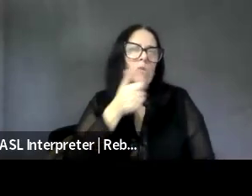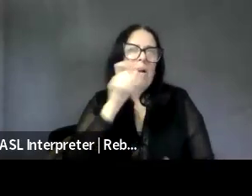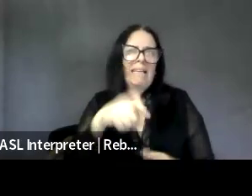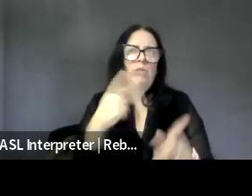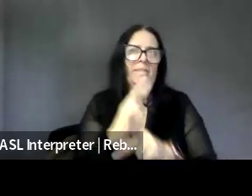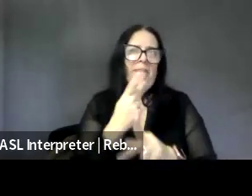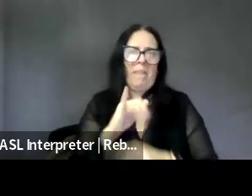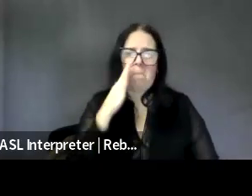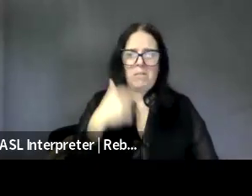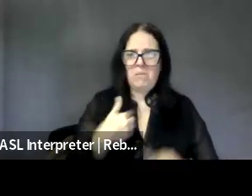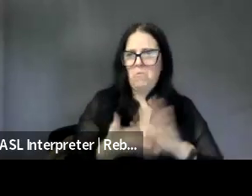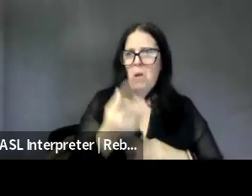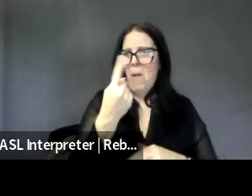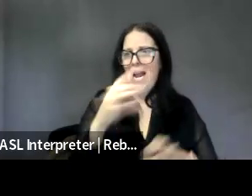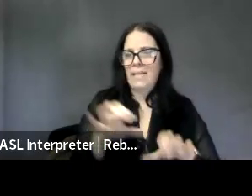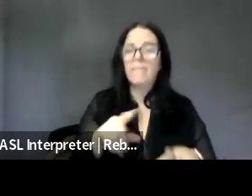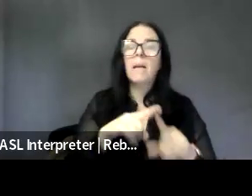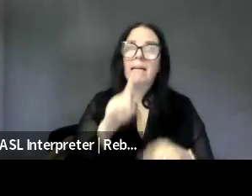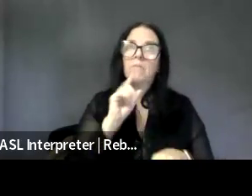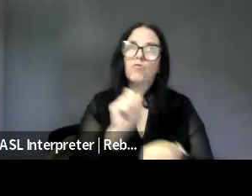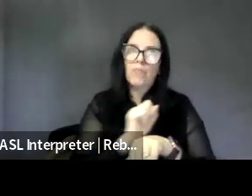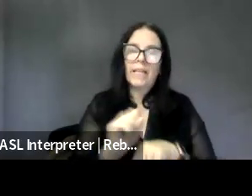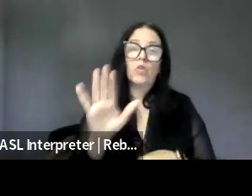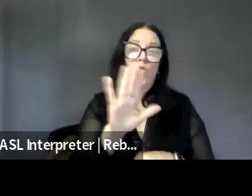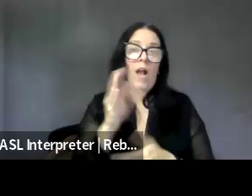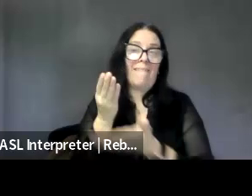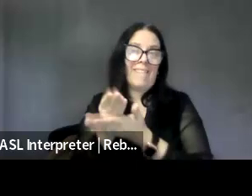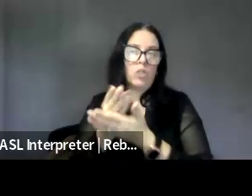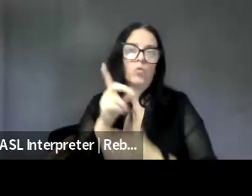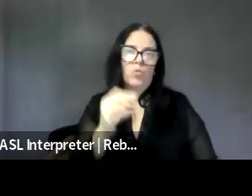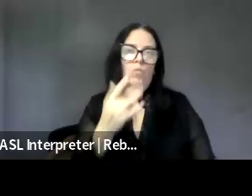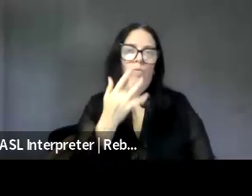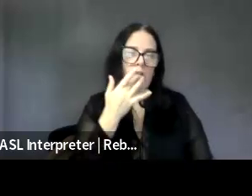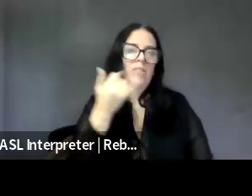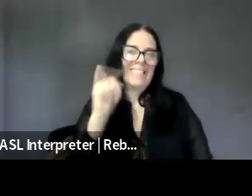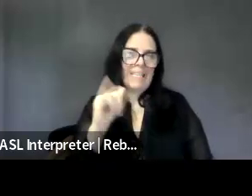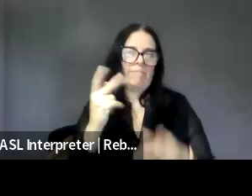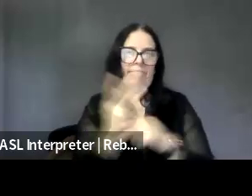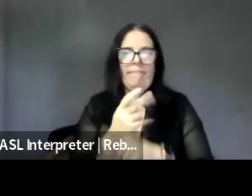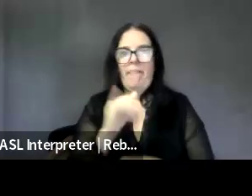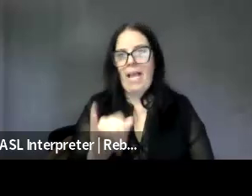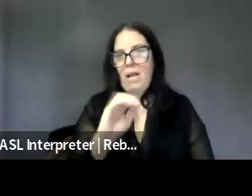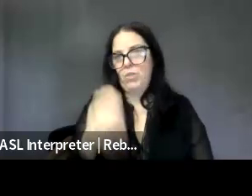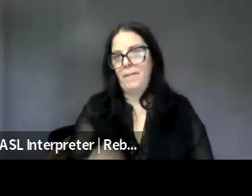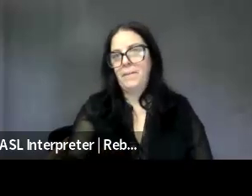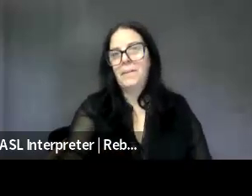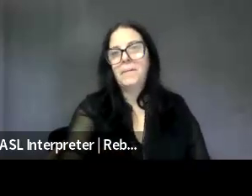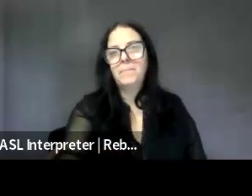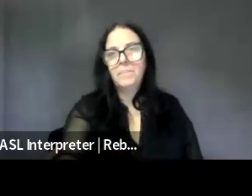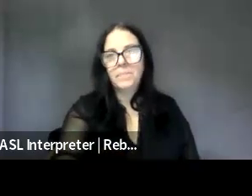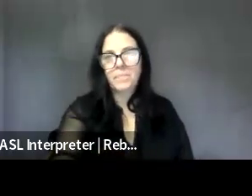proposal, but it is certainly your funder's preference that you still do. Now, organizations